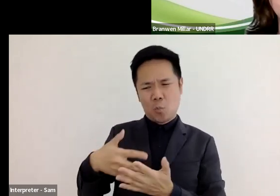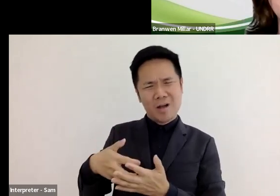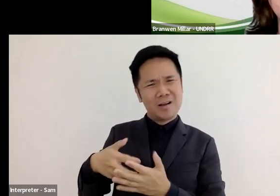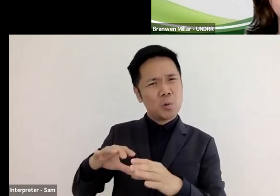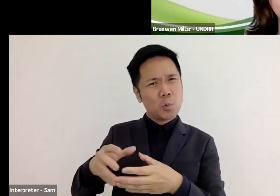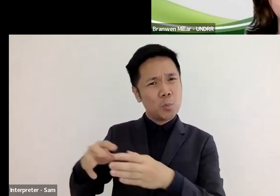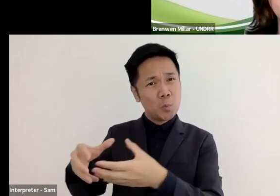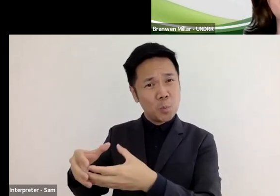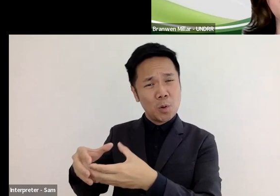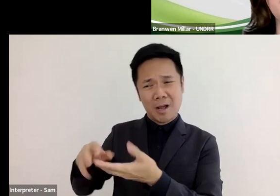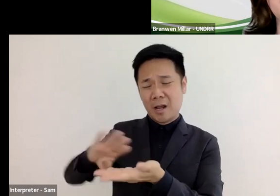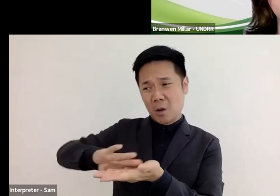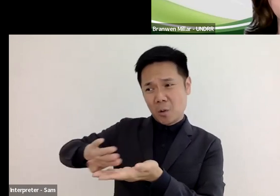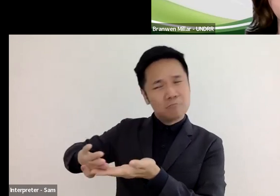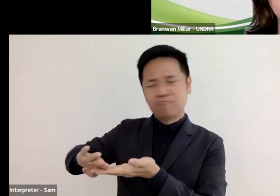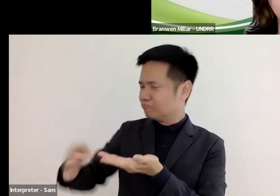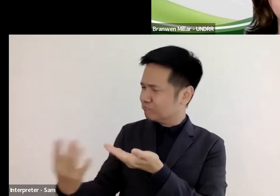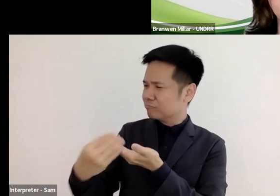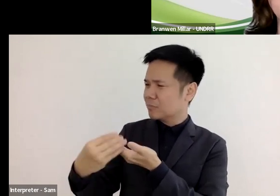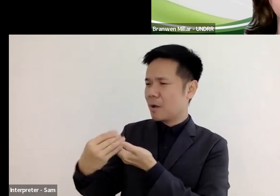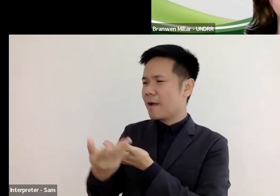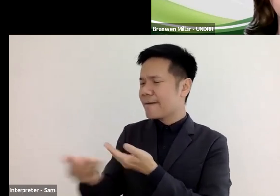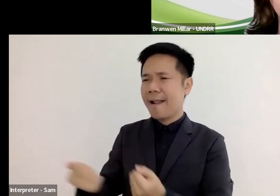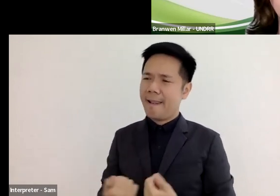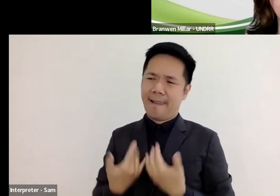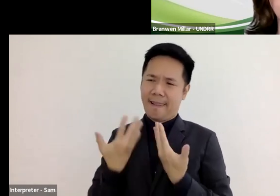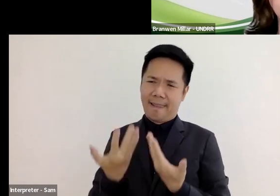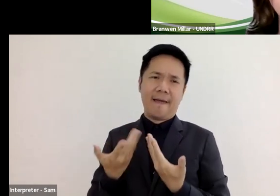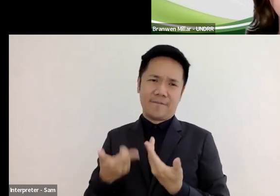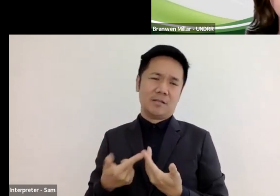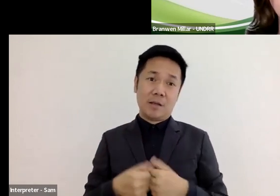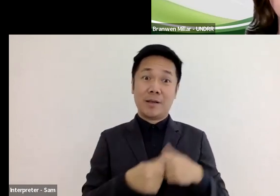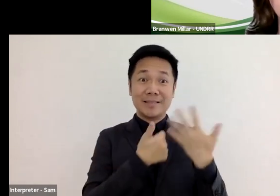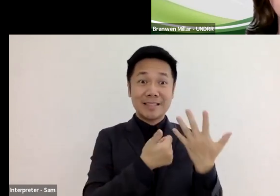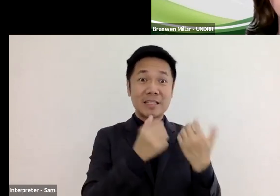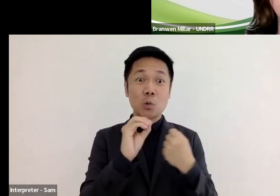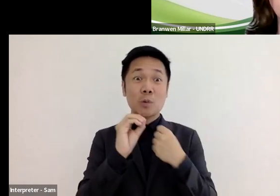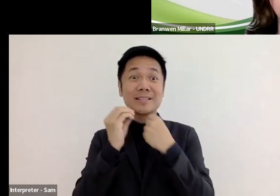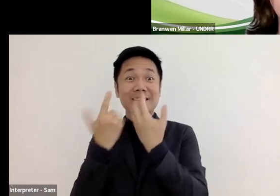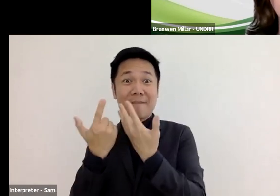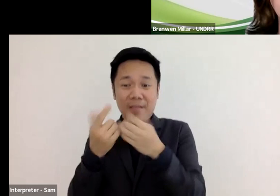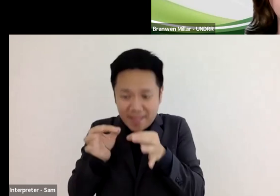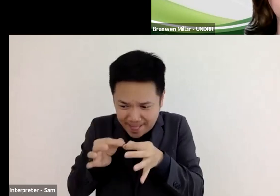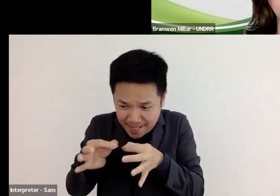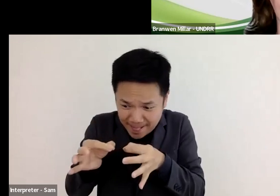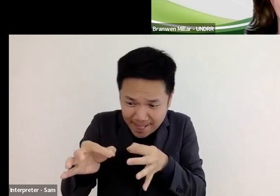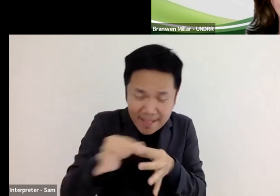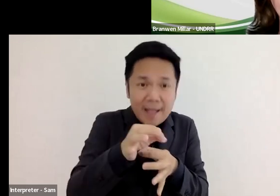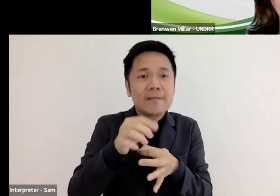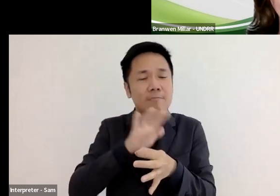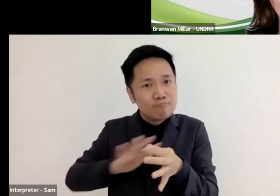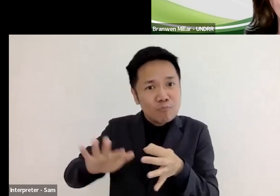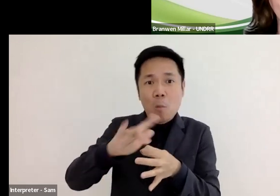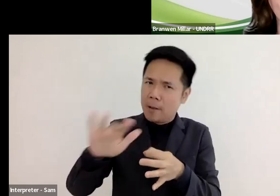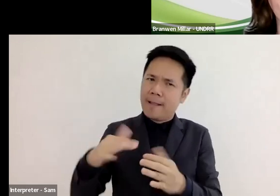marginalized people, can continue to sustainably live on our 607 islands permanently. To